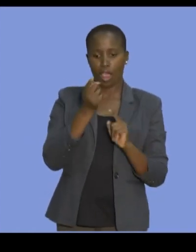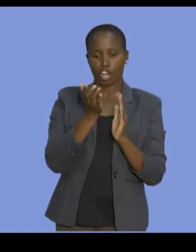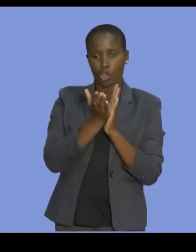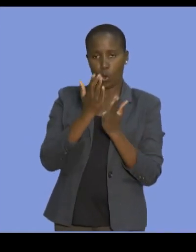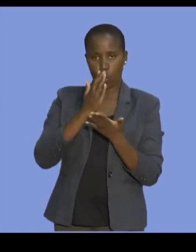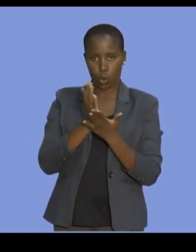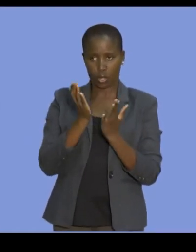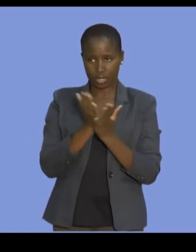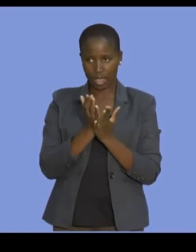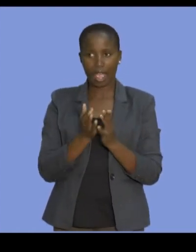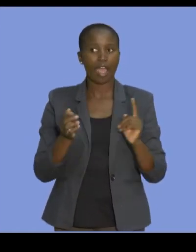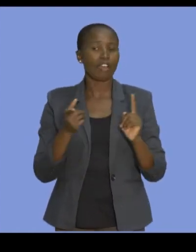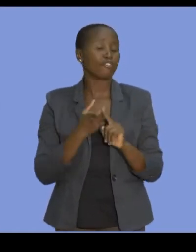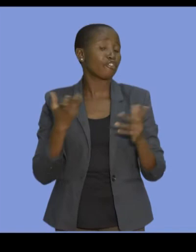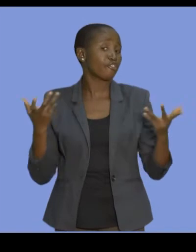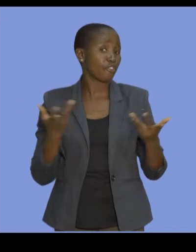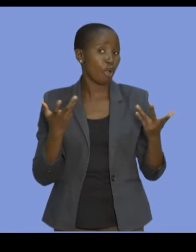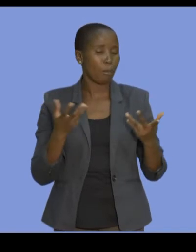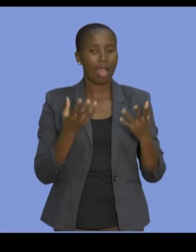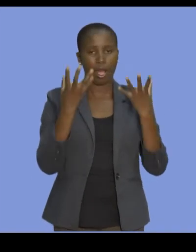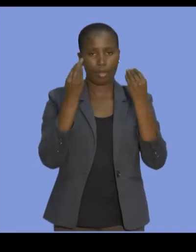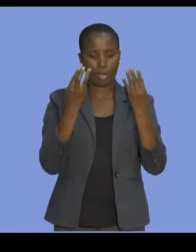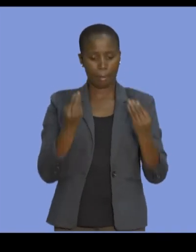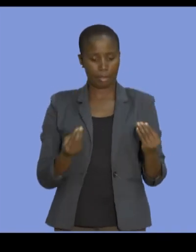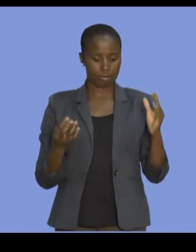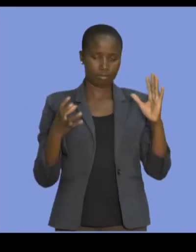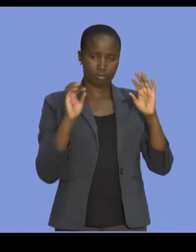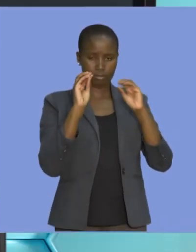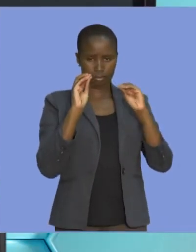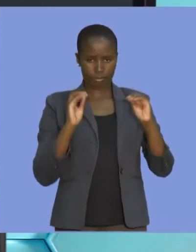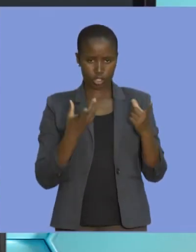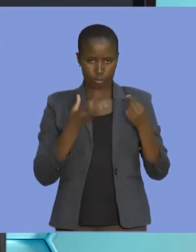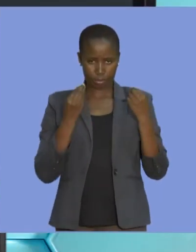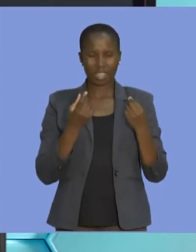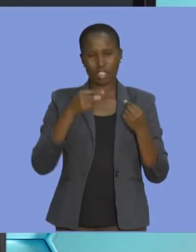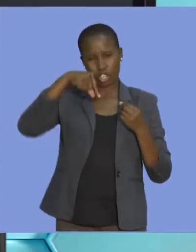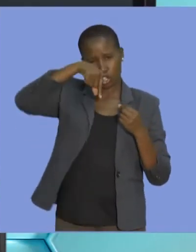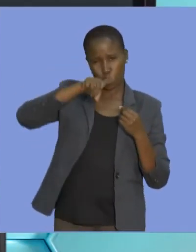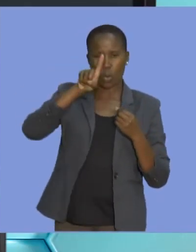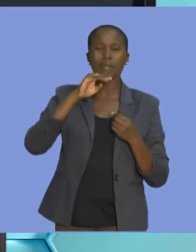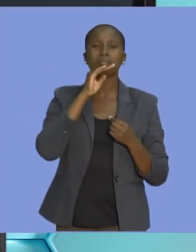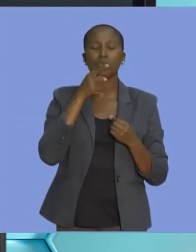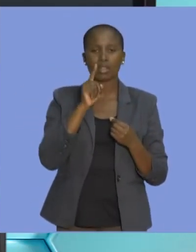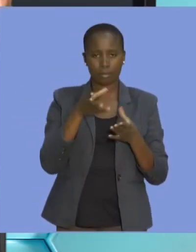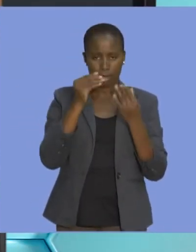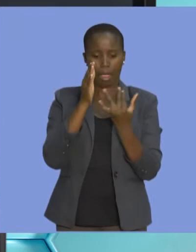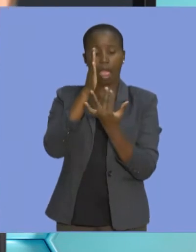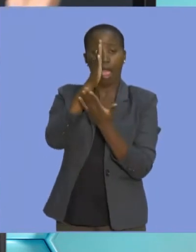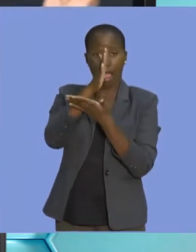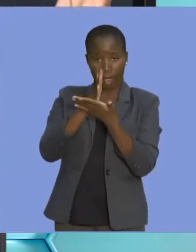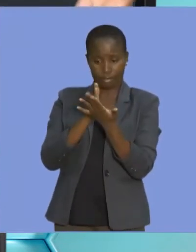the ordered data. So also if you want to think about Q1, if you find the median, which is half,